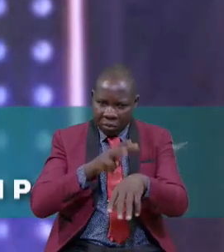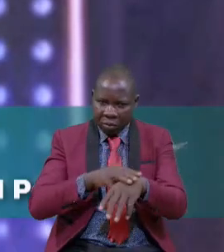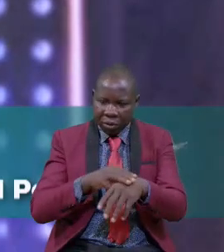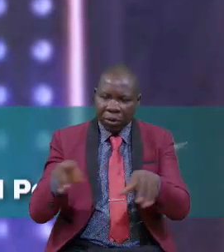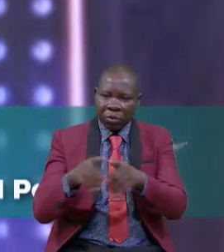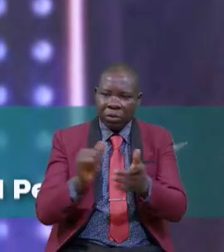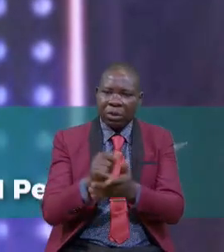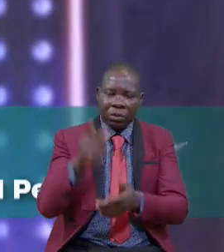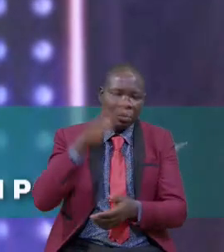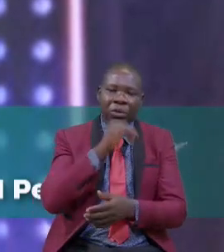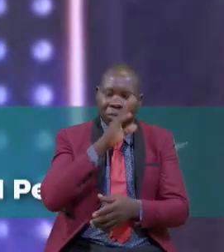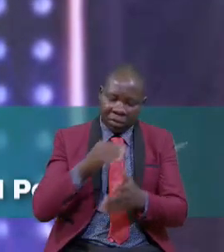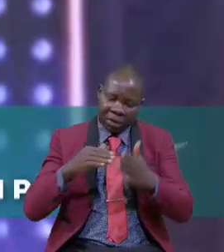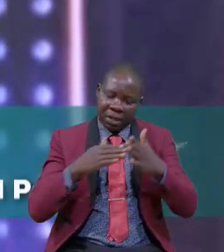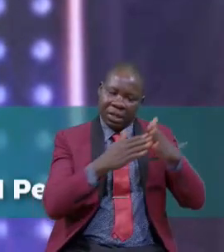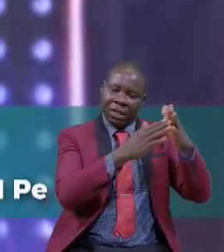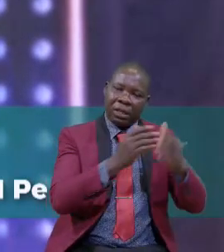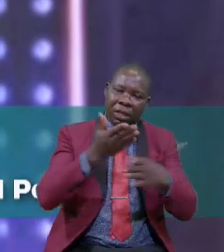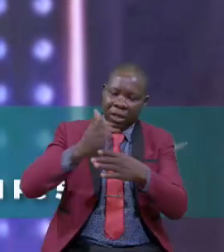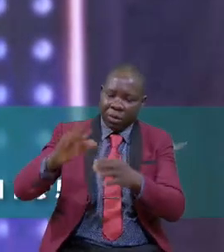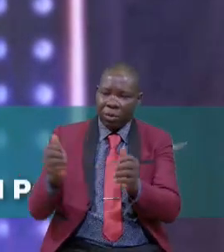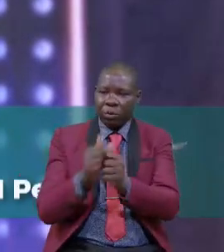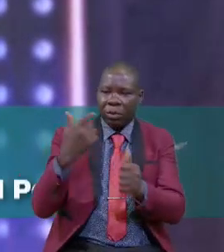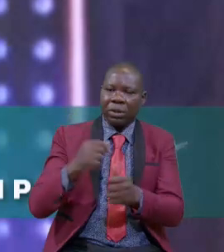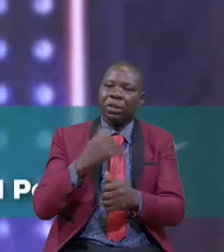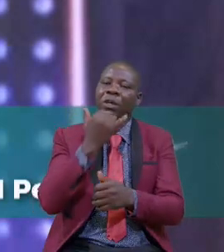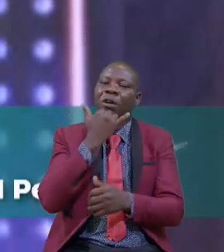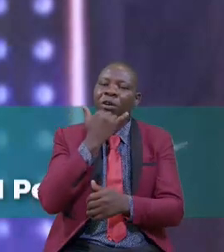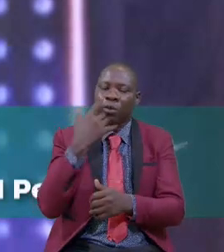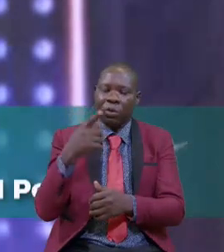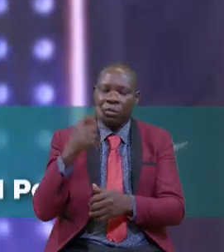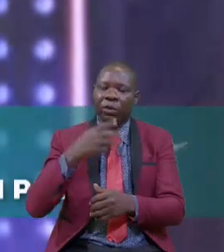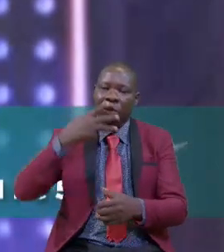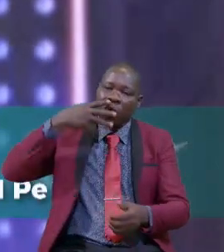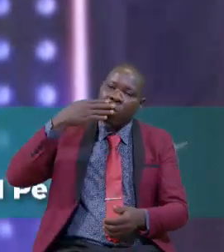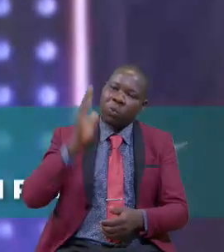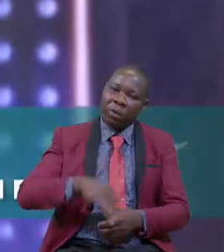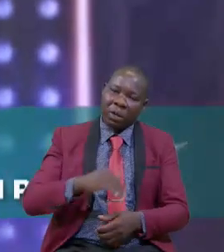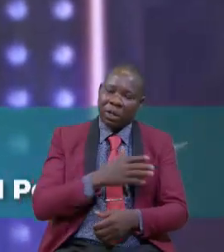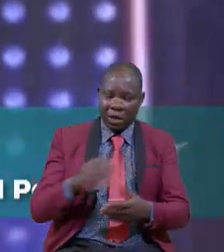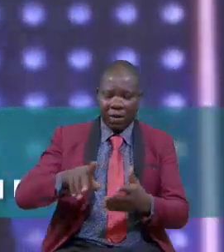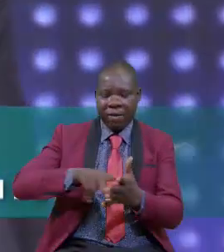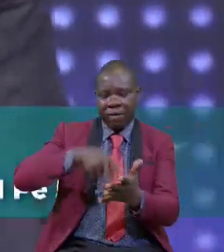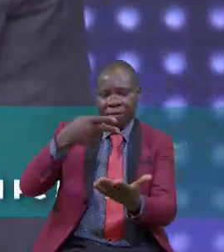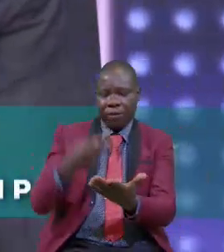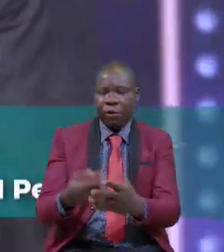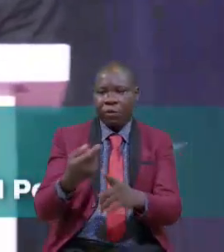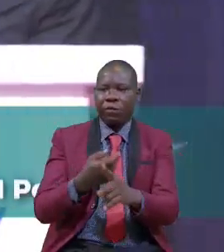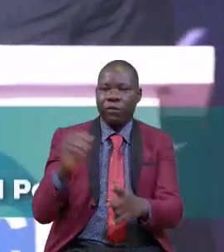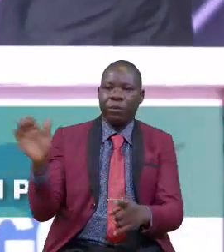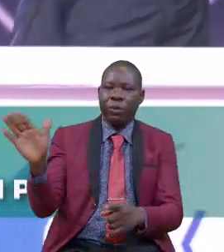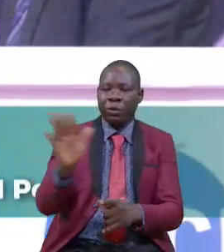the error of the wicked and fall from your own